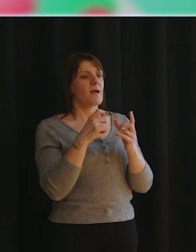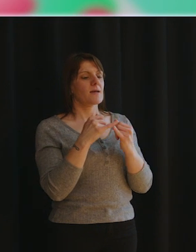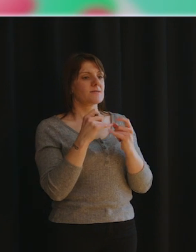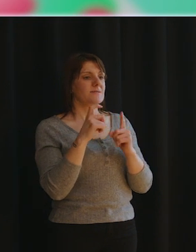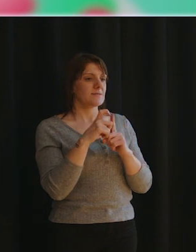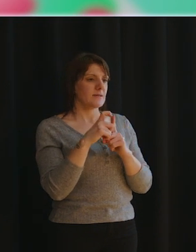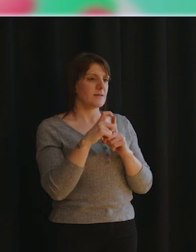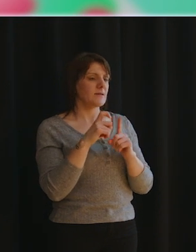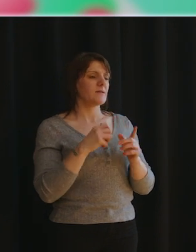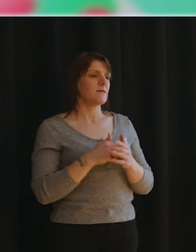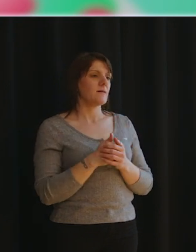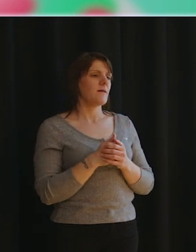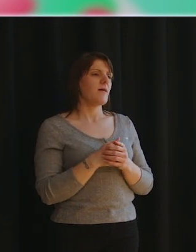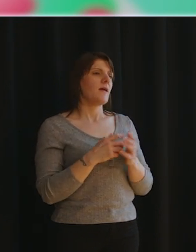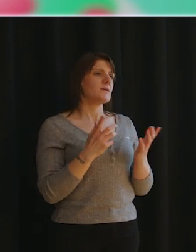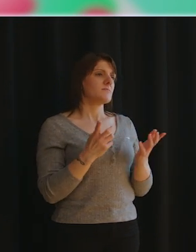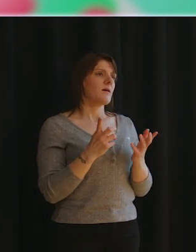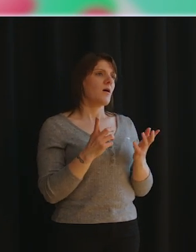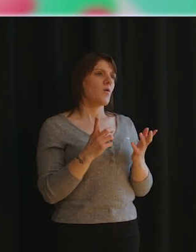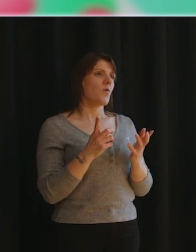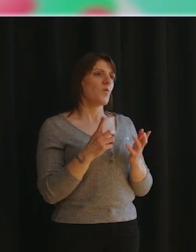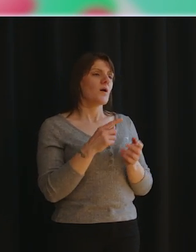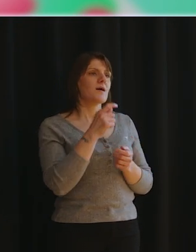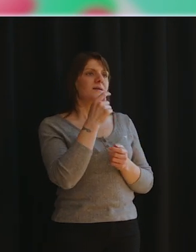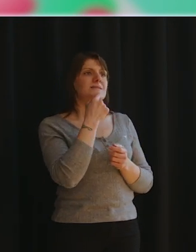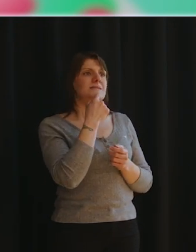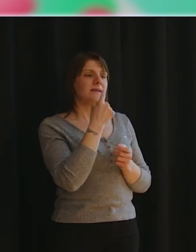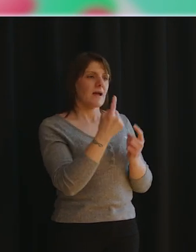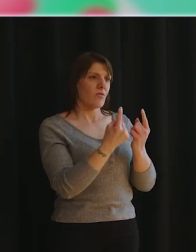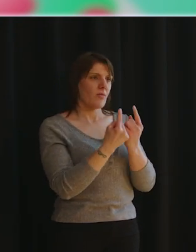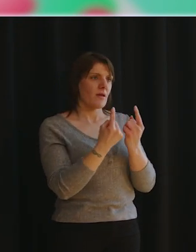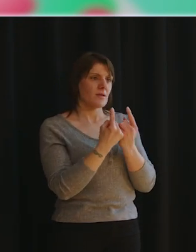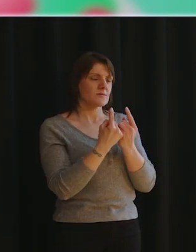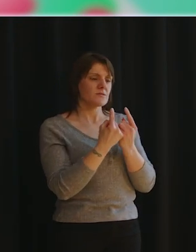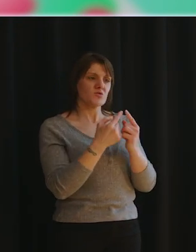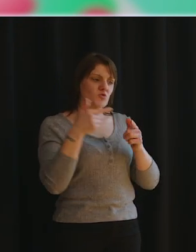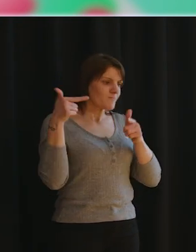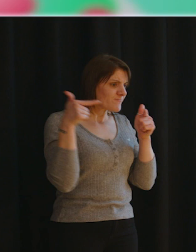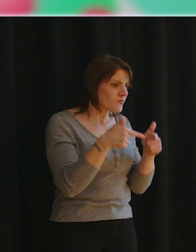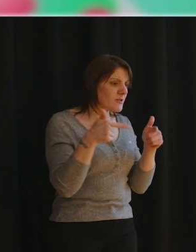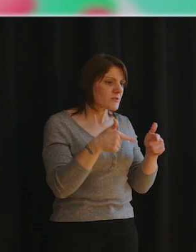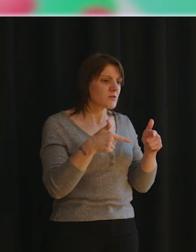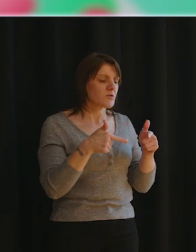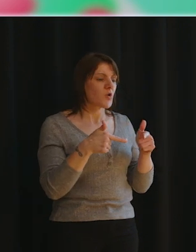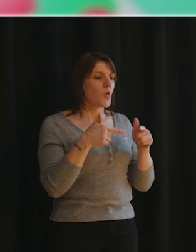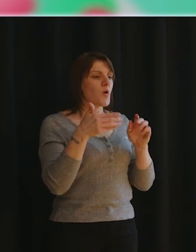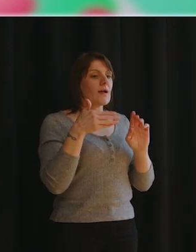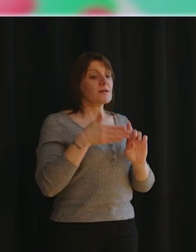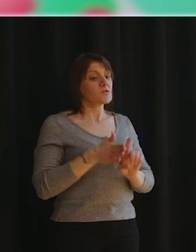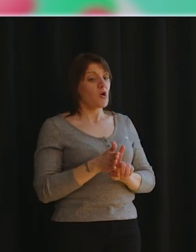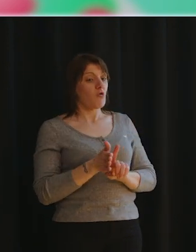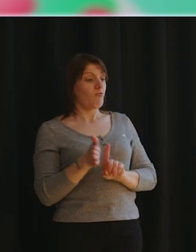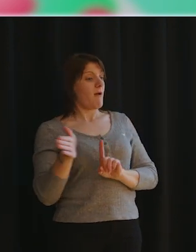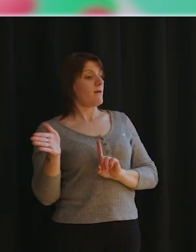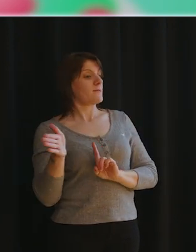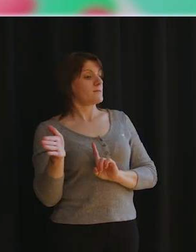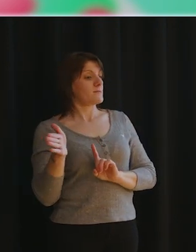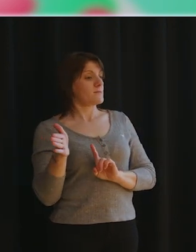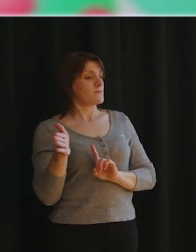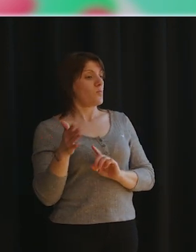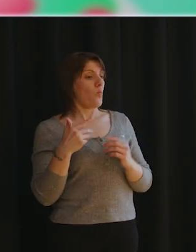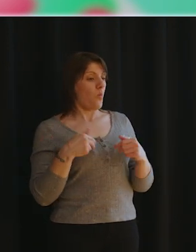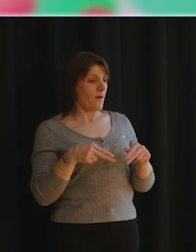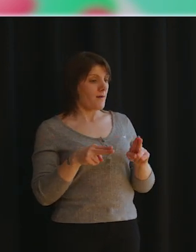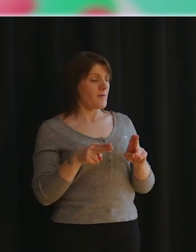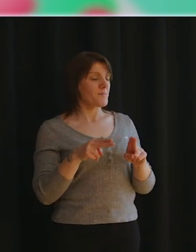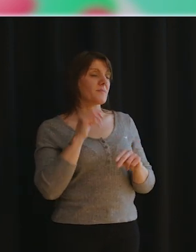It's about phrasing things in a non-threatening, indirect fashion. The phrase